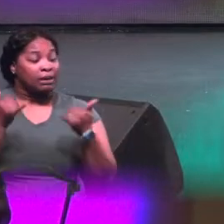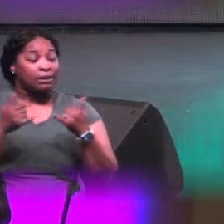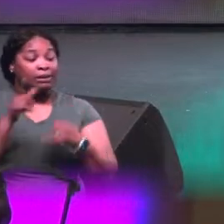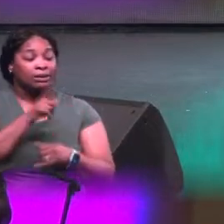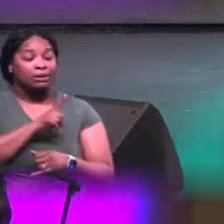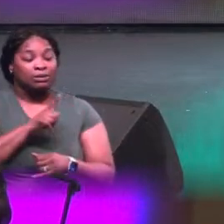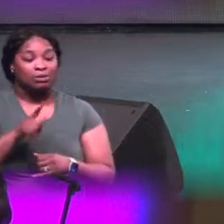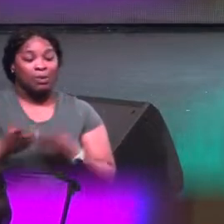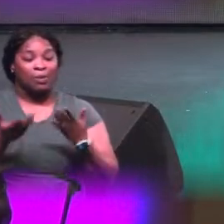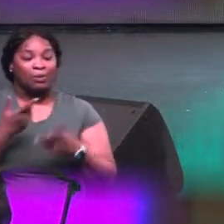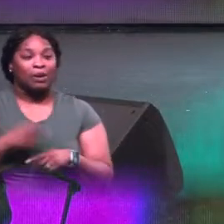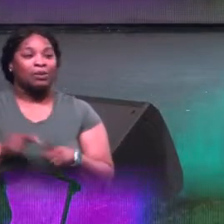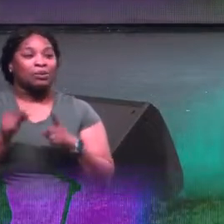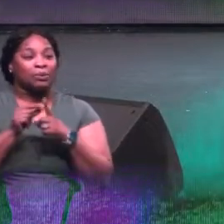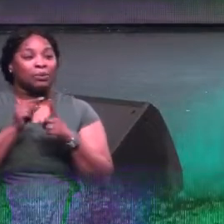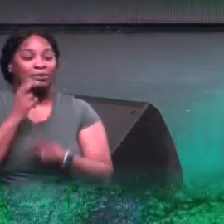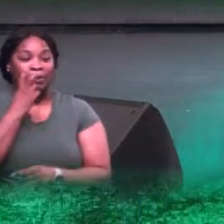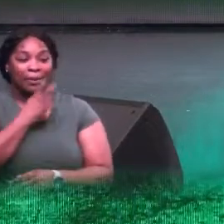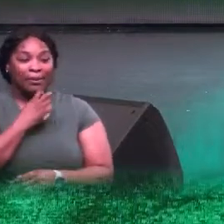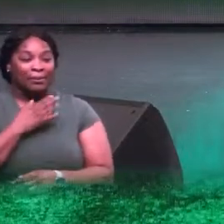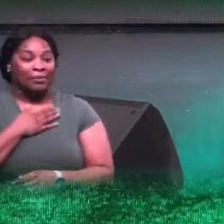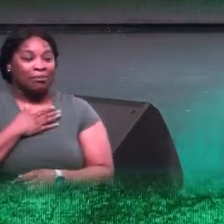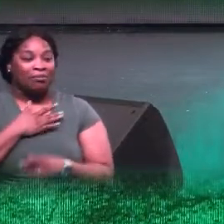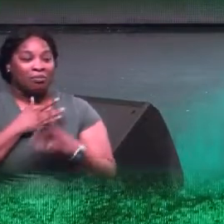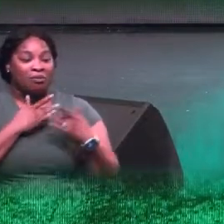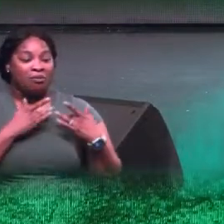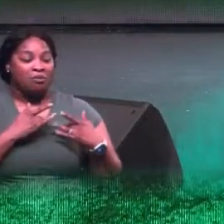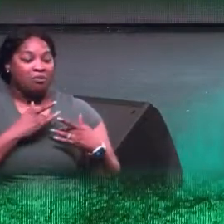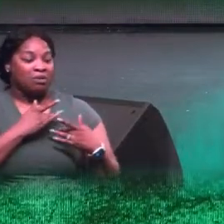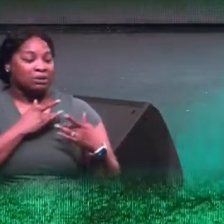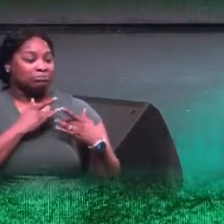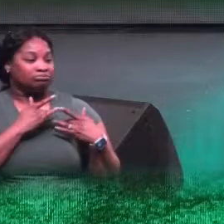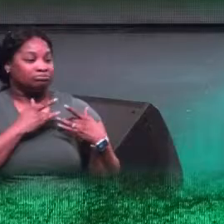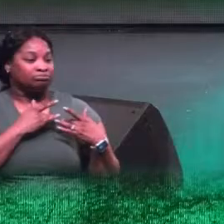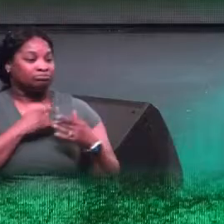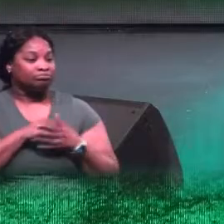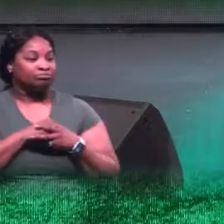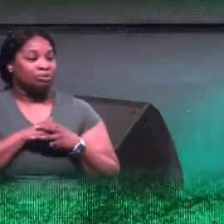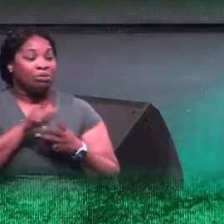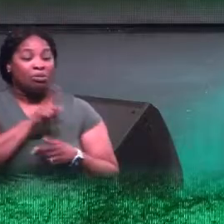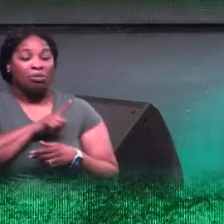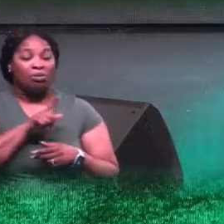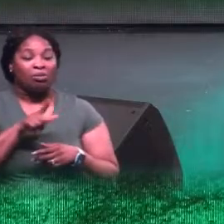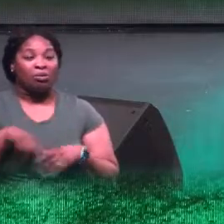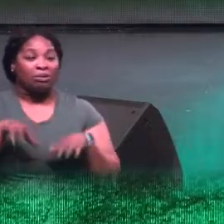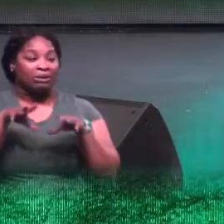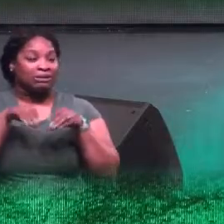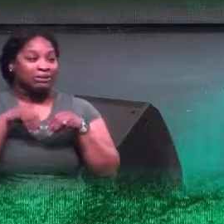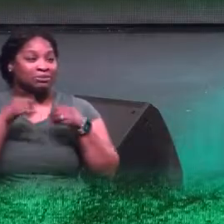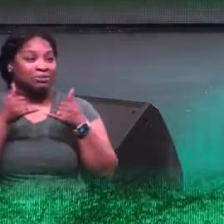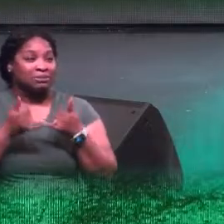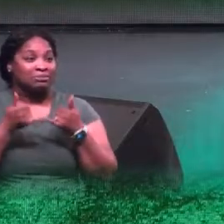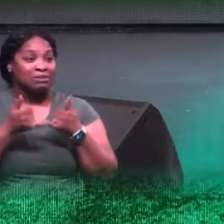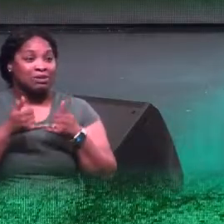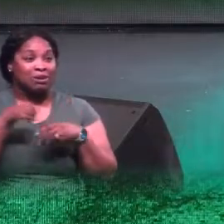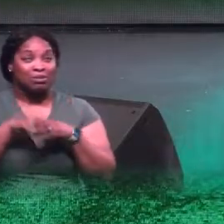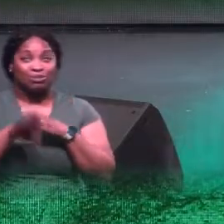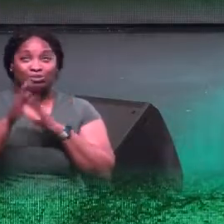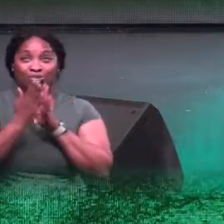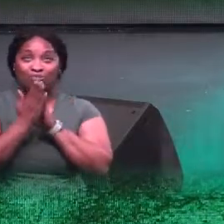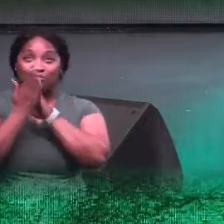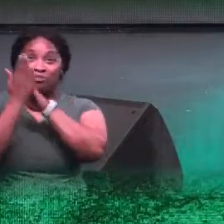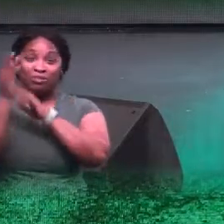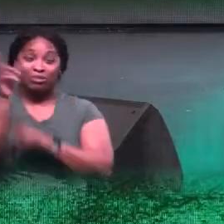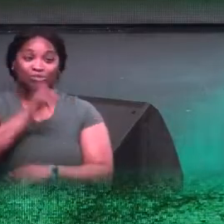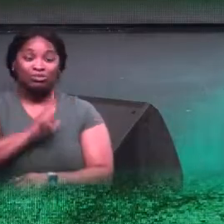now, Lord, may the words of my mouth and the meditations of our hearts, Lord, let them be acceptable in thy sight. Lord, you